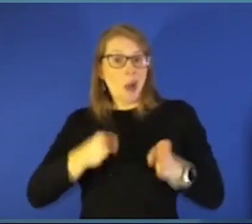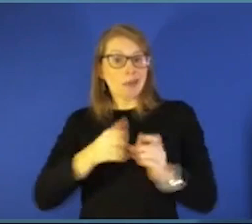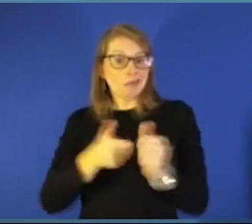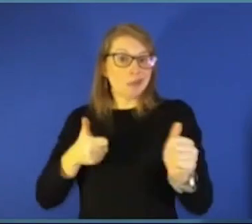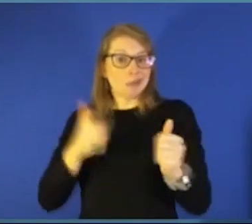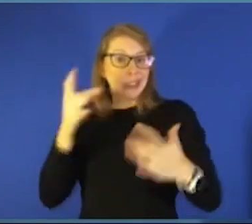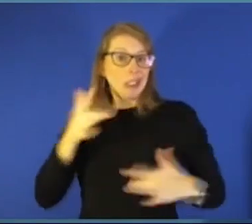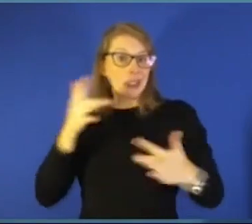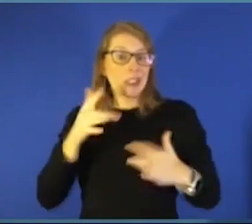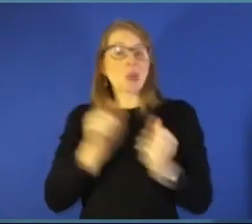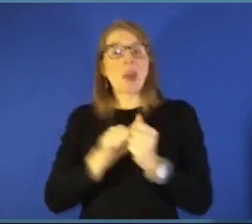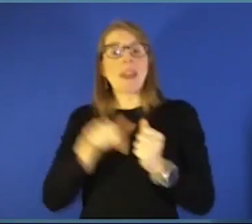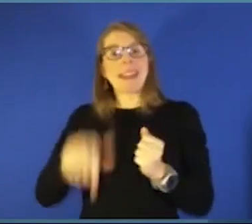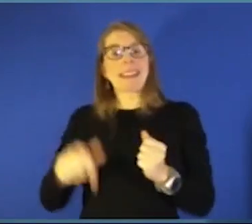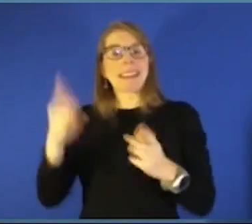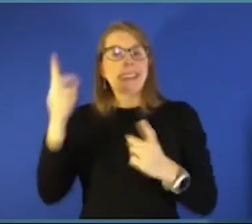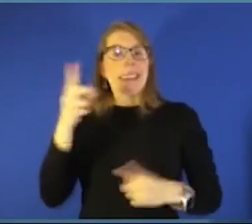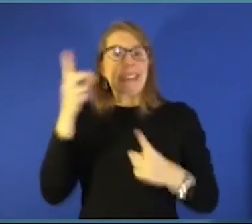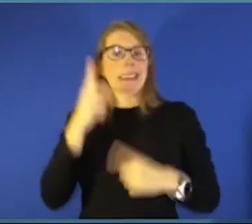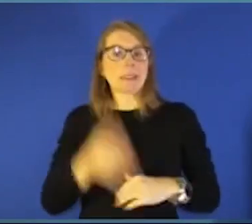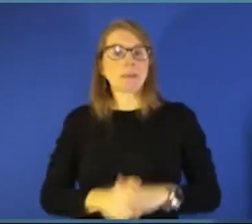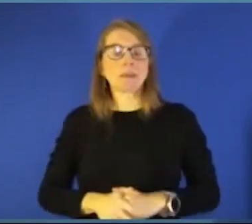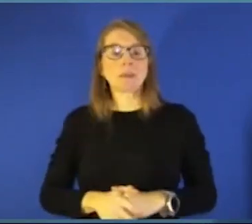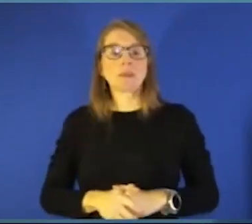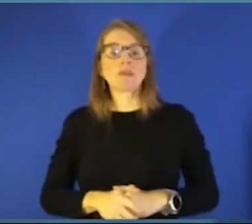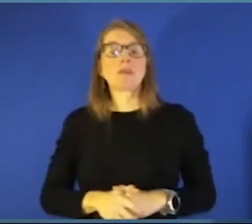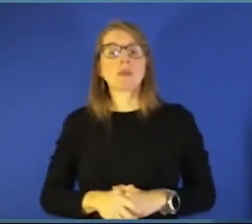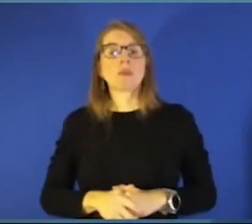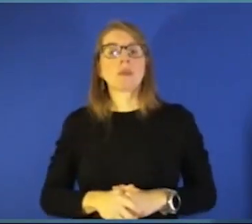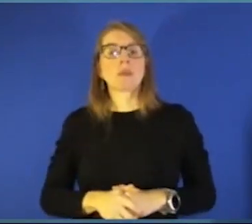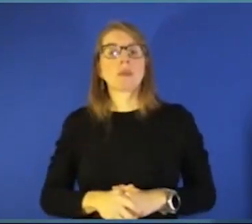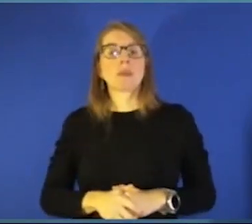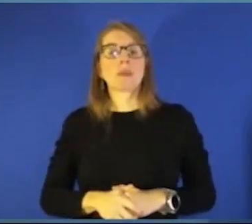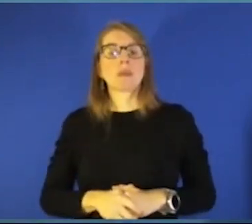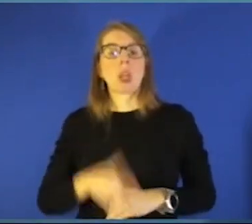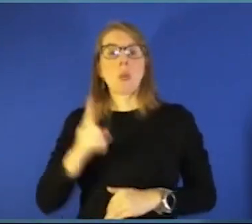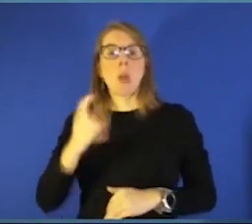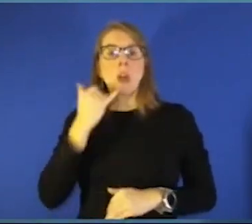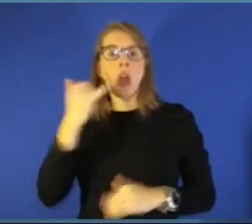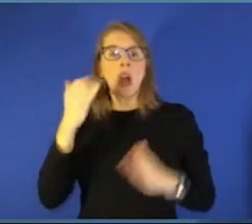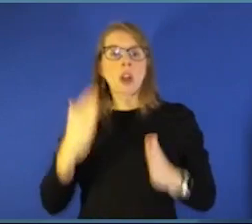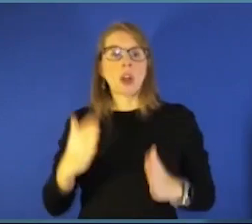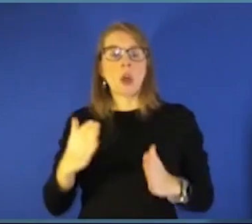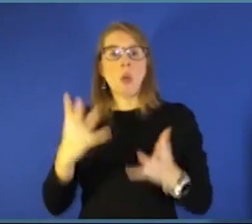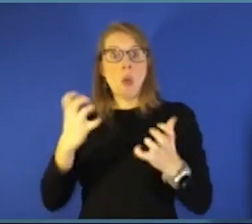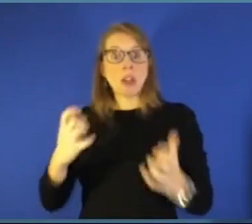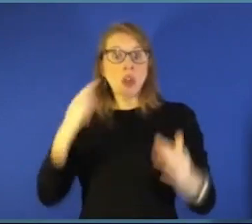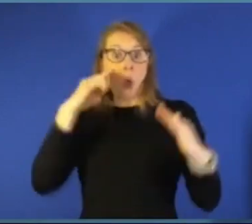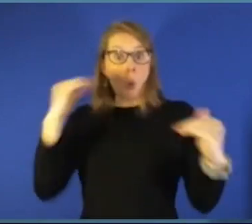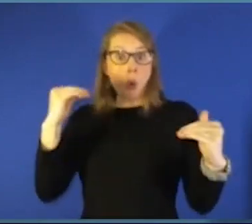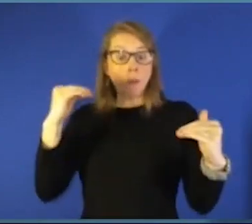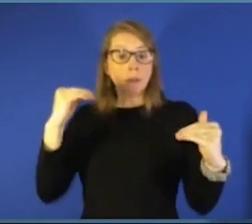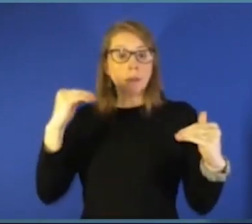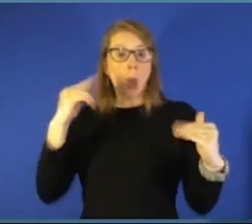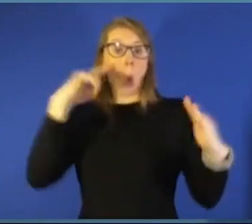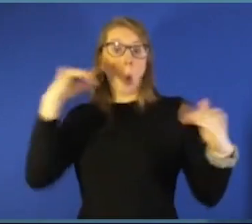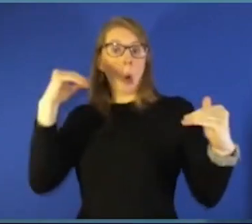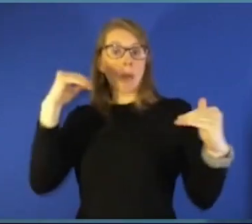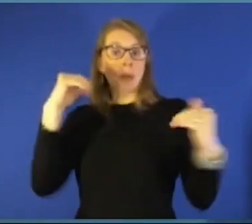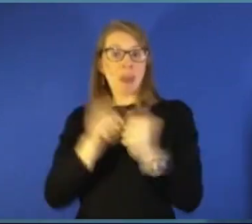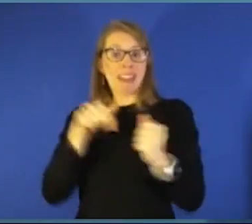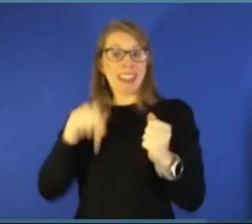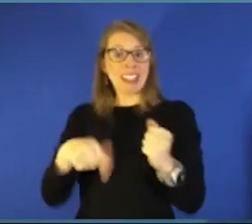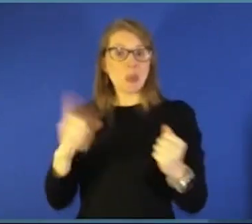at all with this disease. But I do want to leave the one caller that wants hope. Where is some hope with this? And